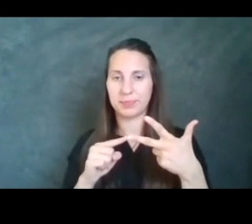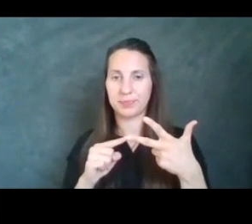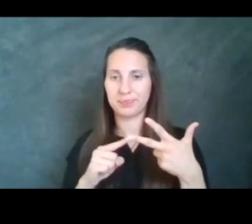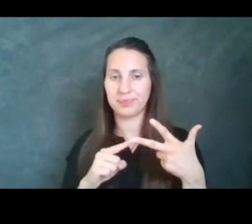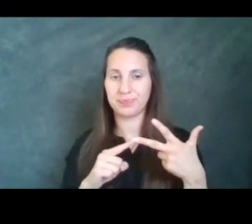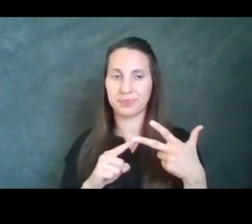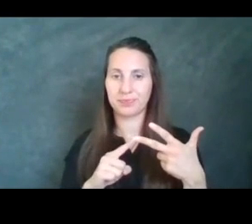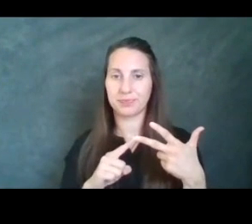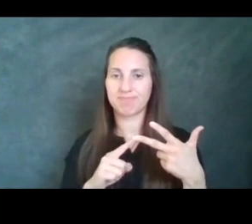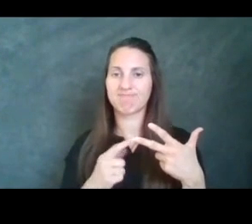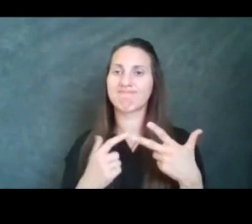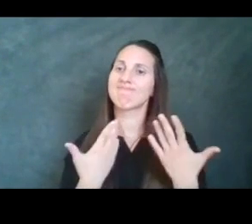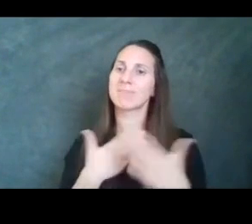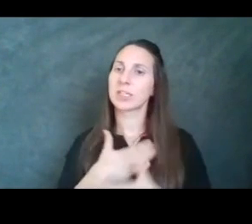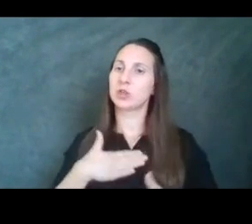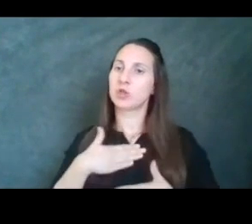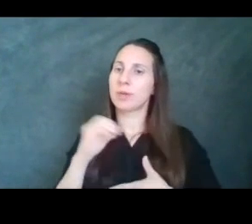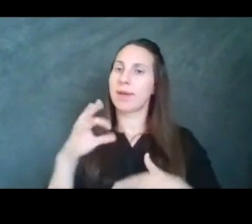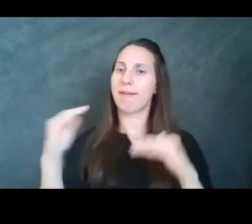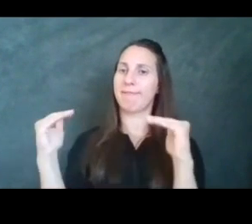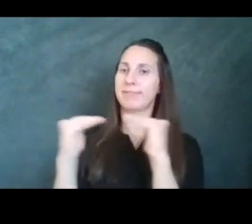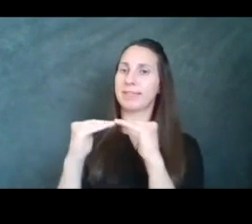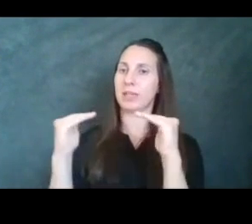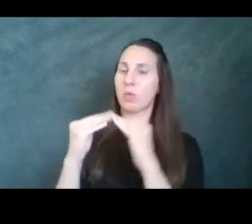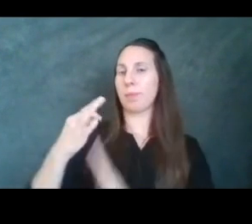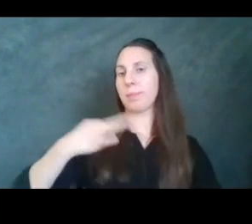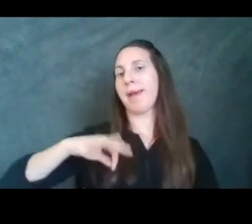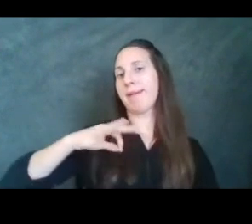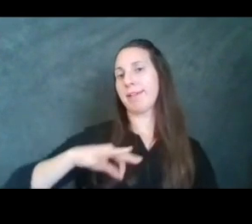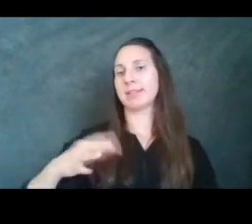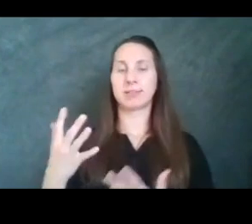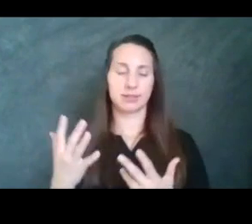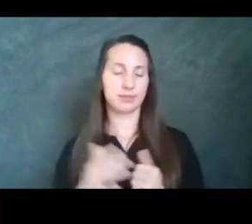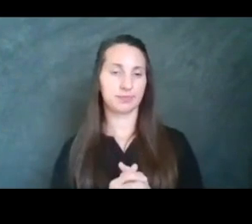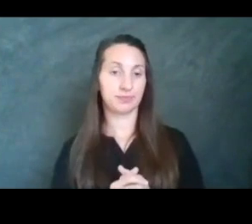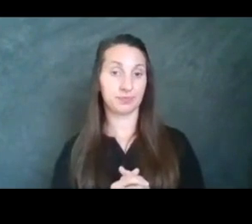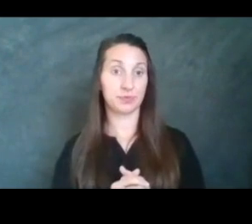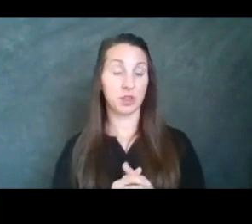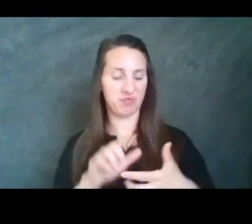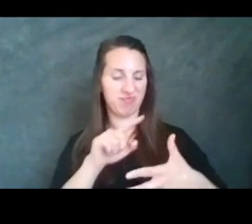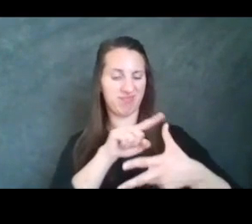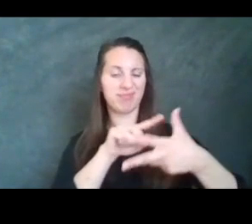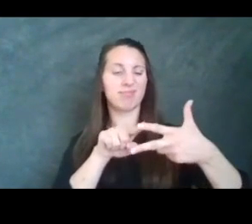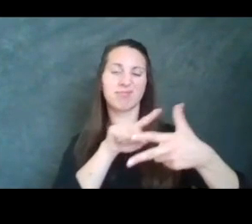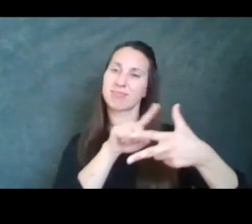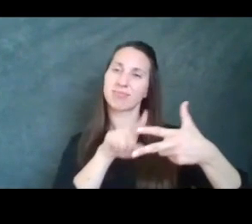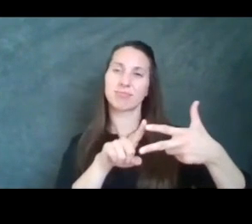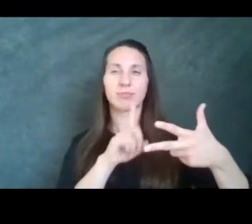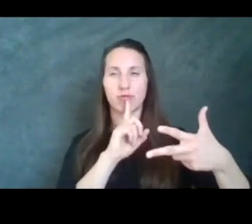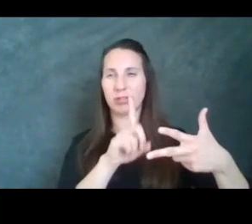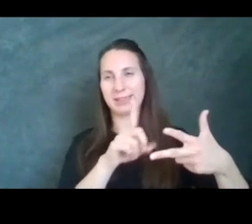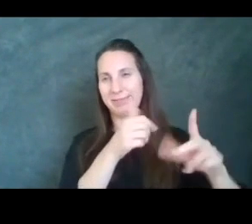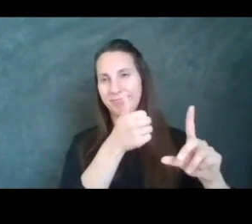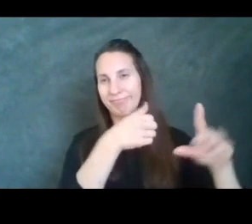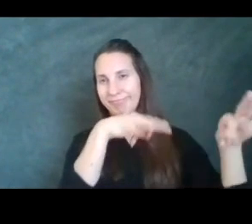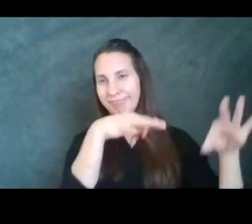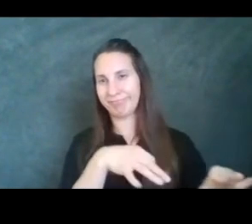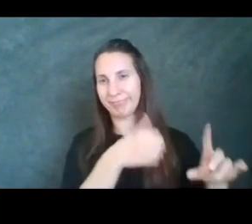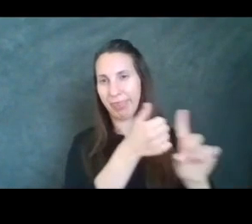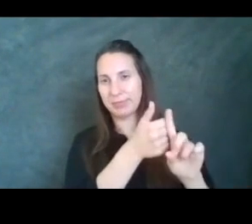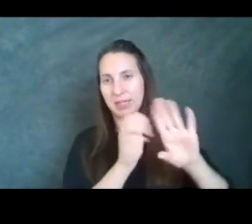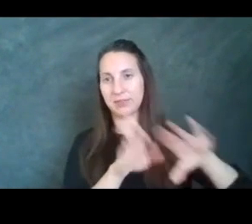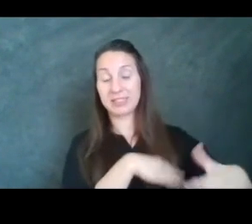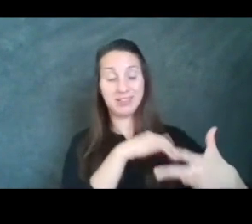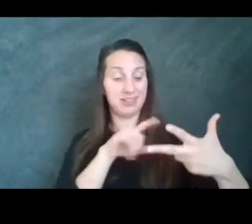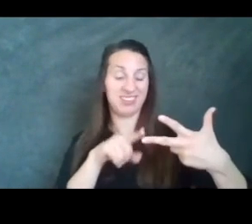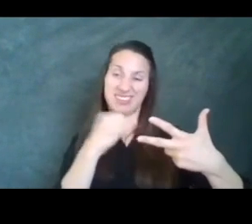for enjoyment of equal benefits or privileges of employment. So the first 2 are pretty self-explanatory, but the last one might be,